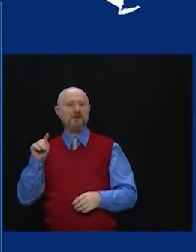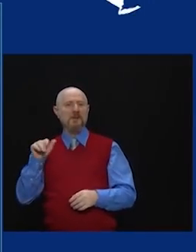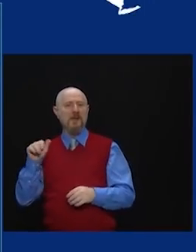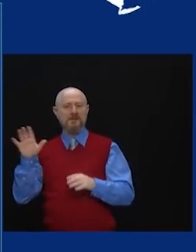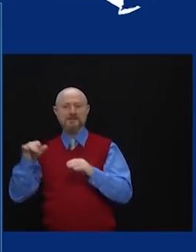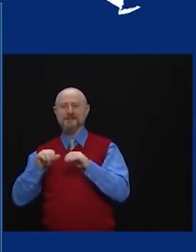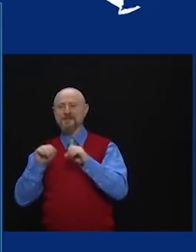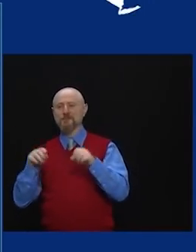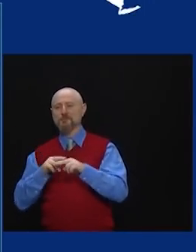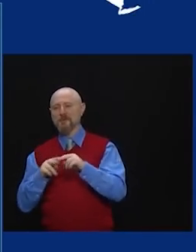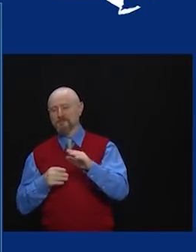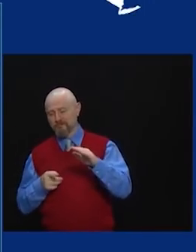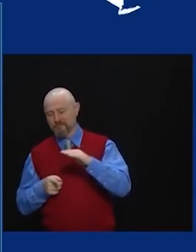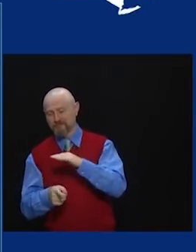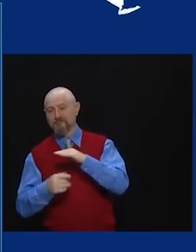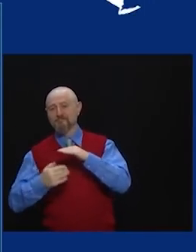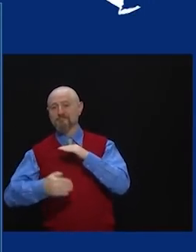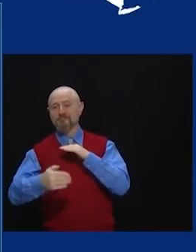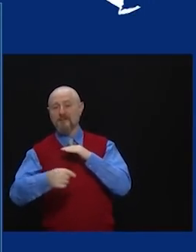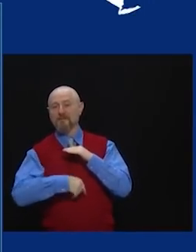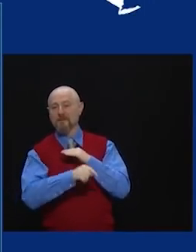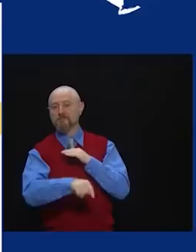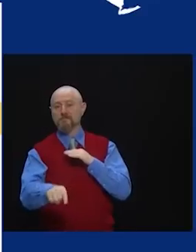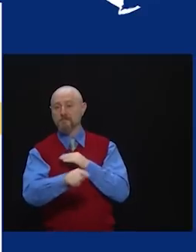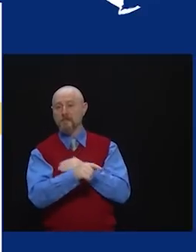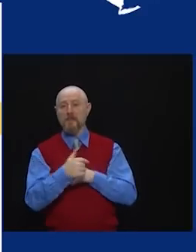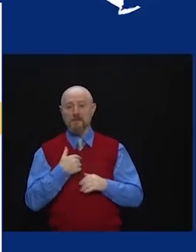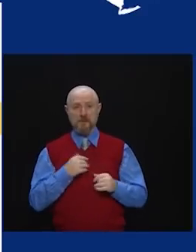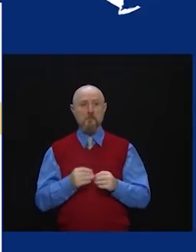We are scaling up. These sites are now available.